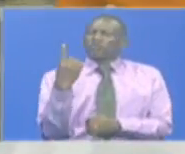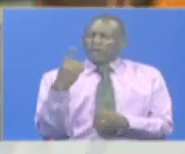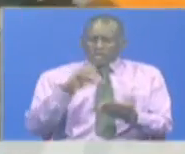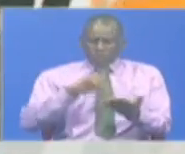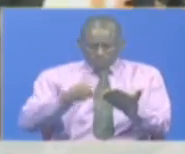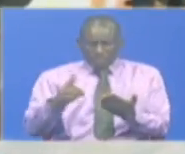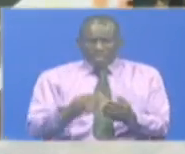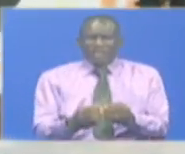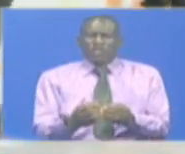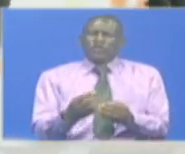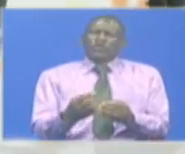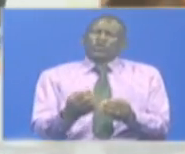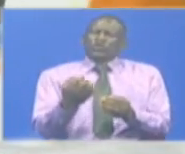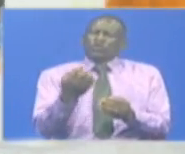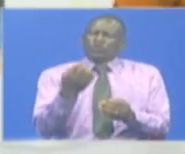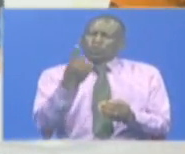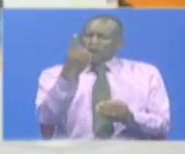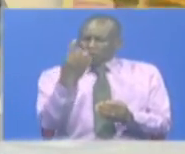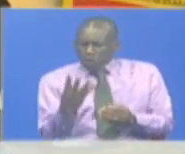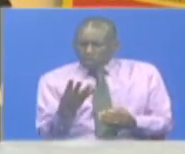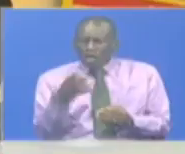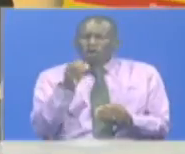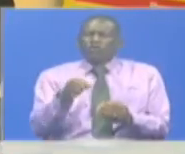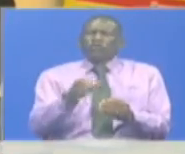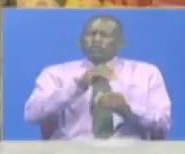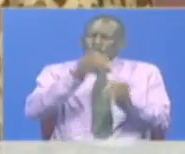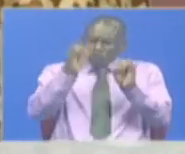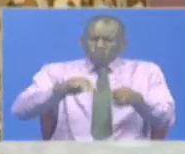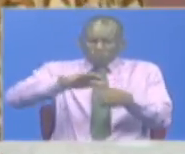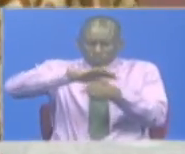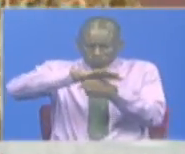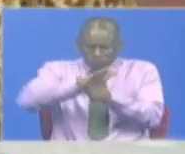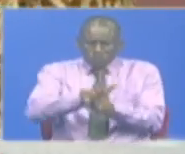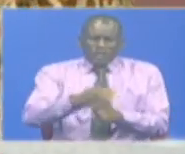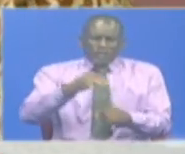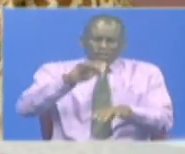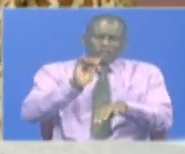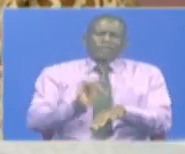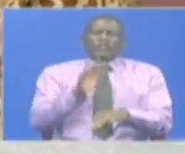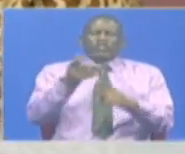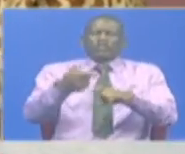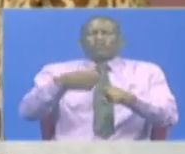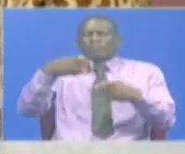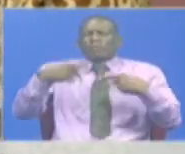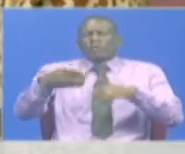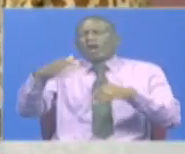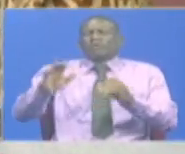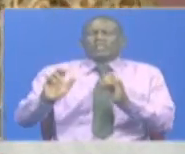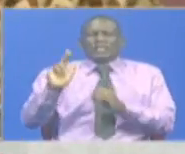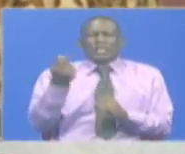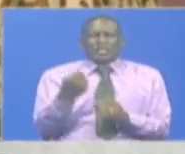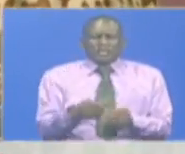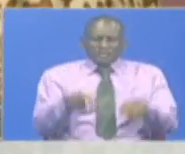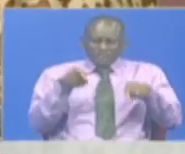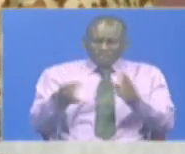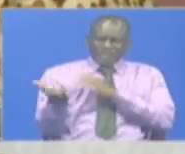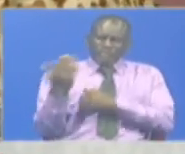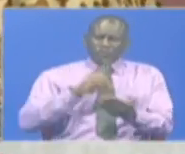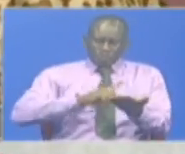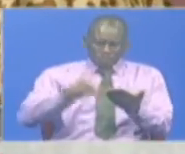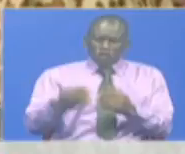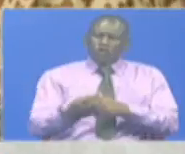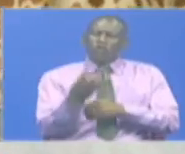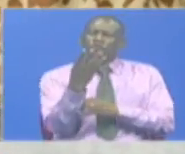cases reported in Kenya have come from outside the country. This last week, a total of 43